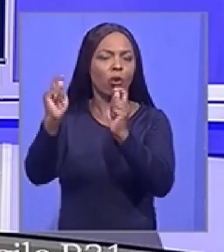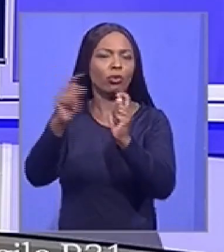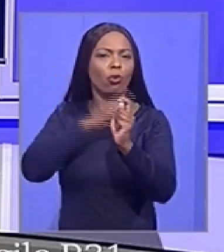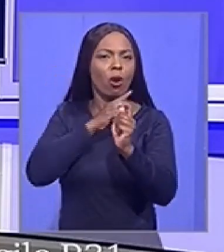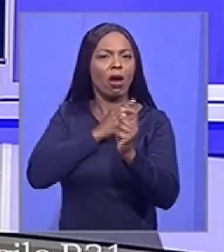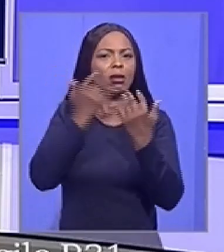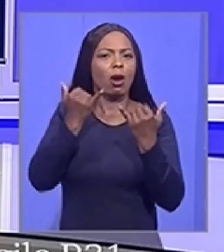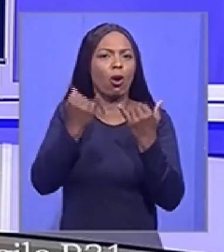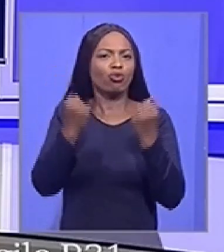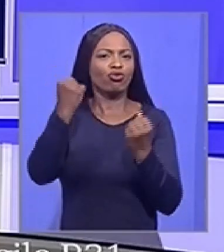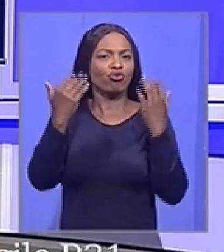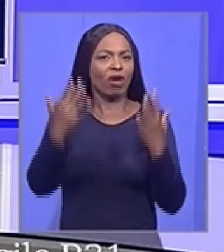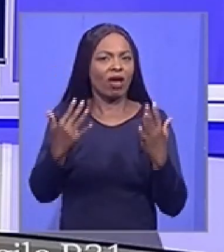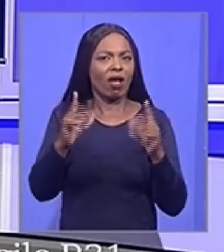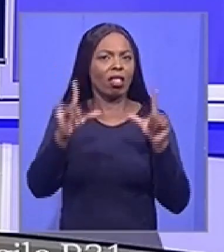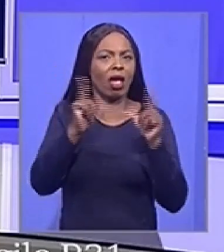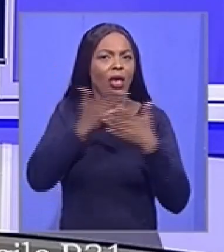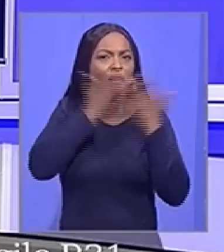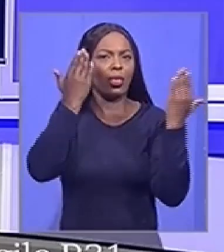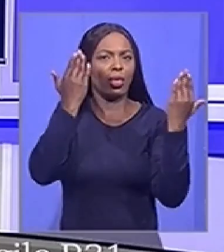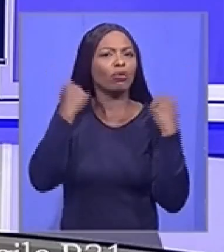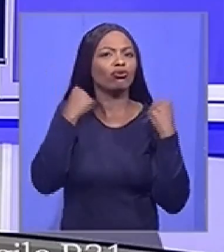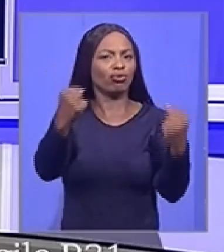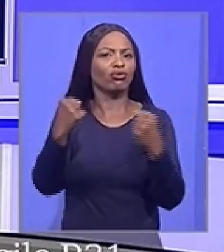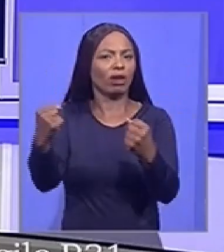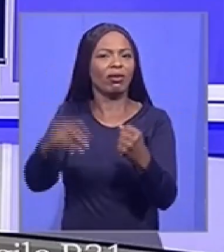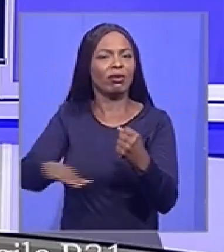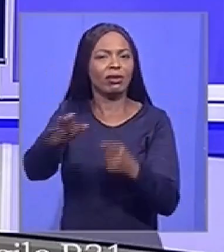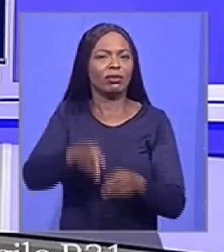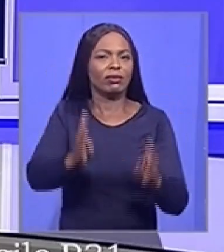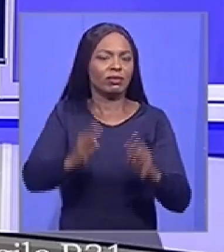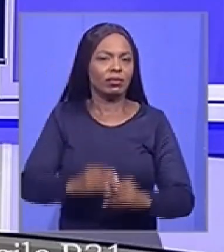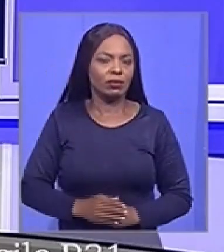bakgweetsi ba ba senang makwalotetla go dira mo ditseleng tsa bona.